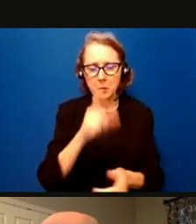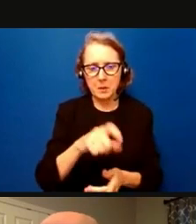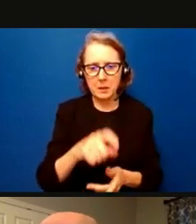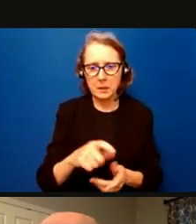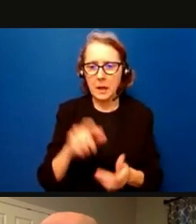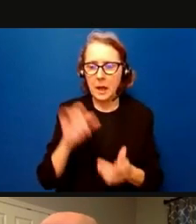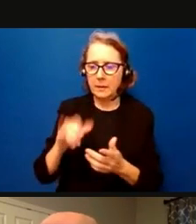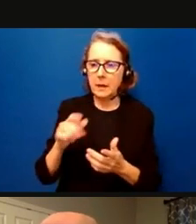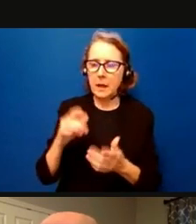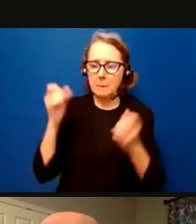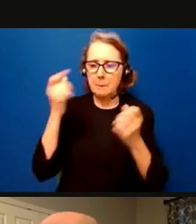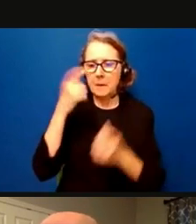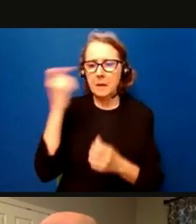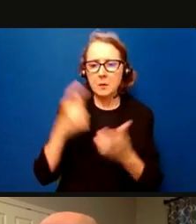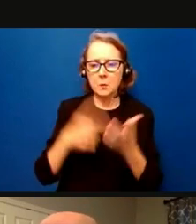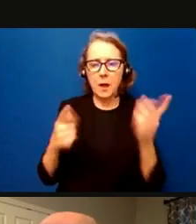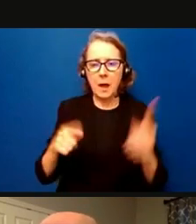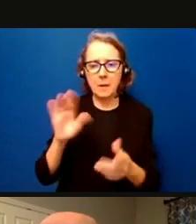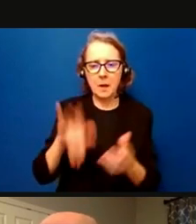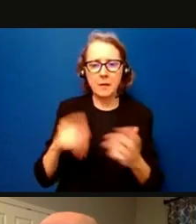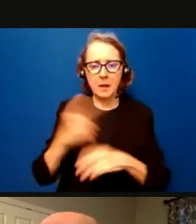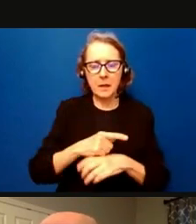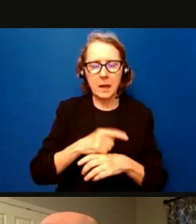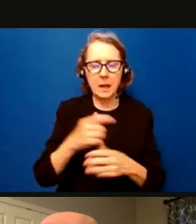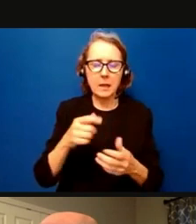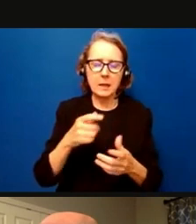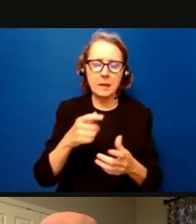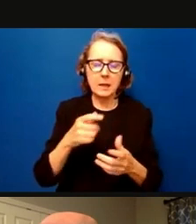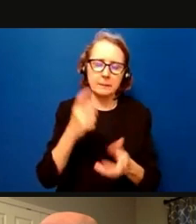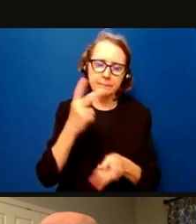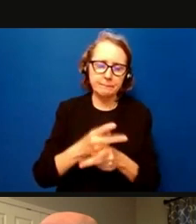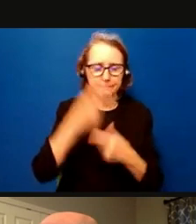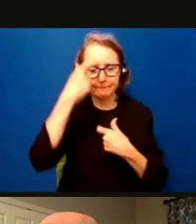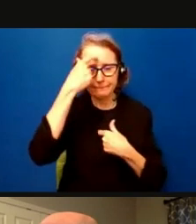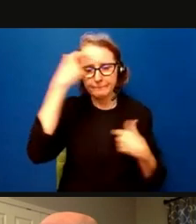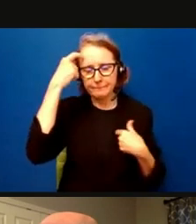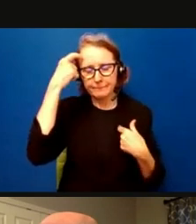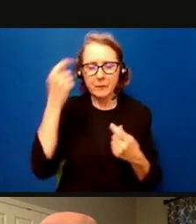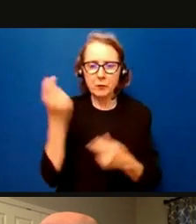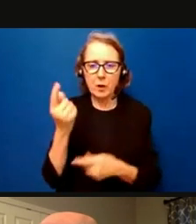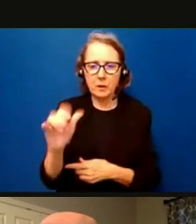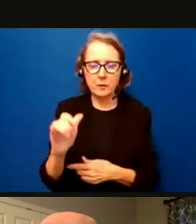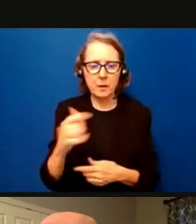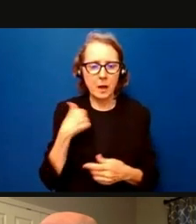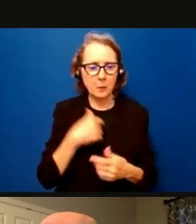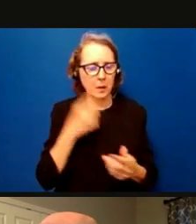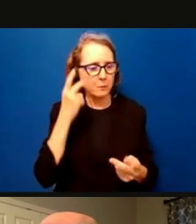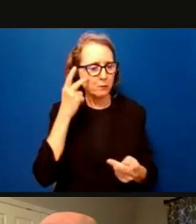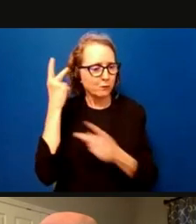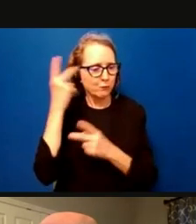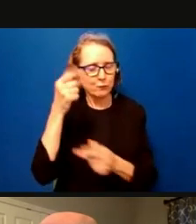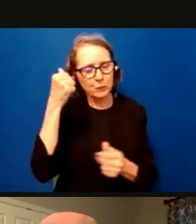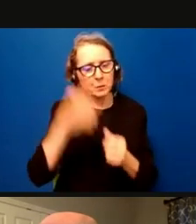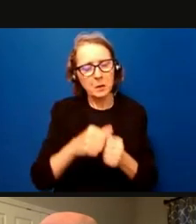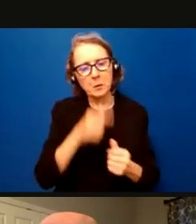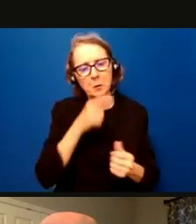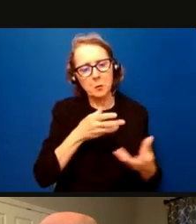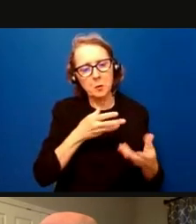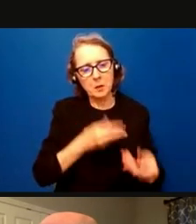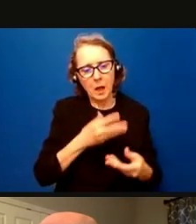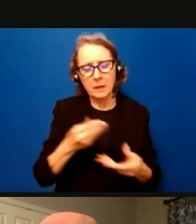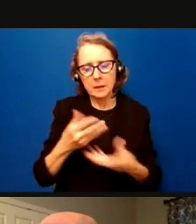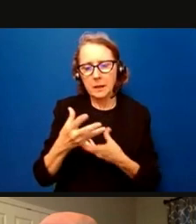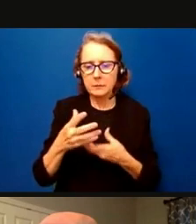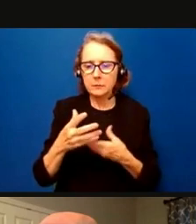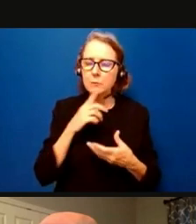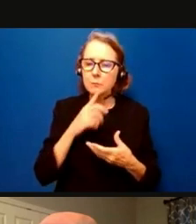in our minds forever. And whereas we remain a hopeful country inspired by the kindness and compassion of those who live here and our